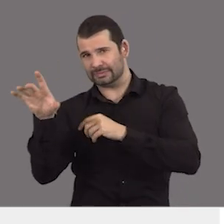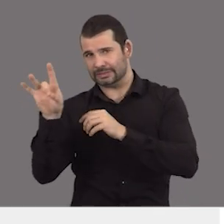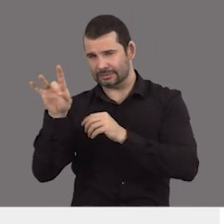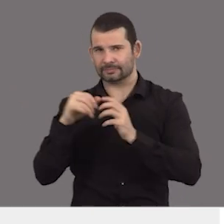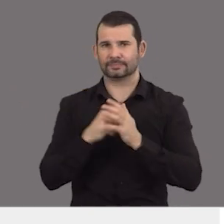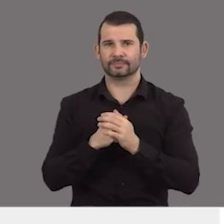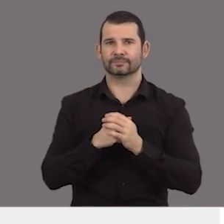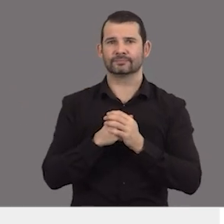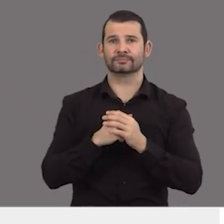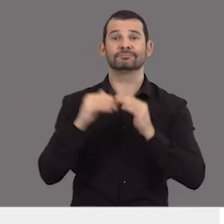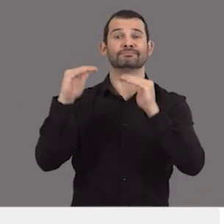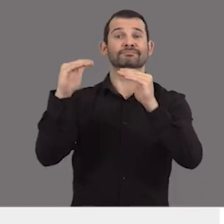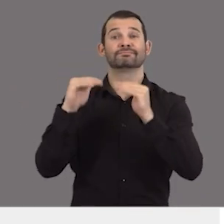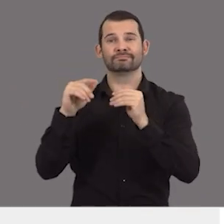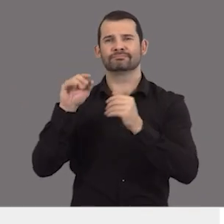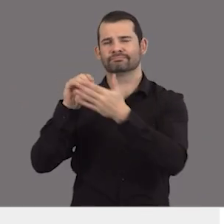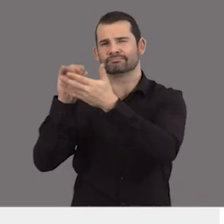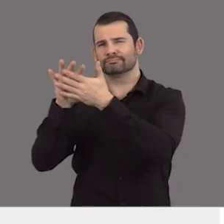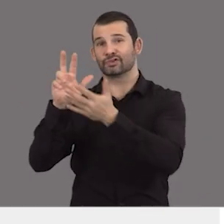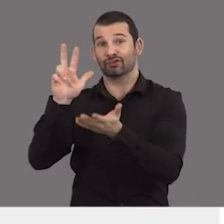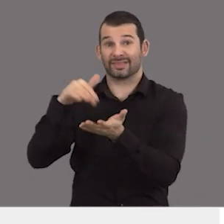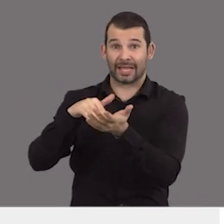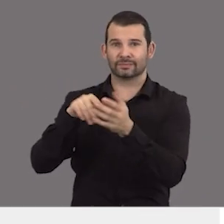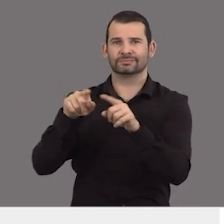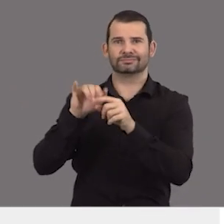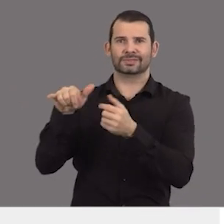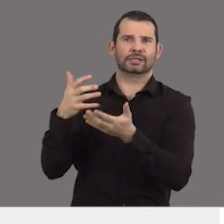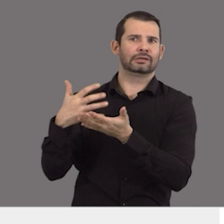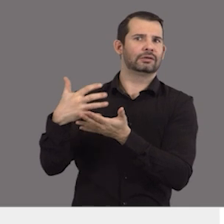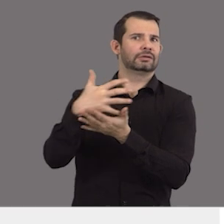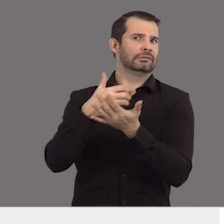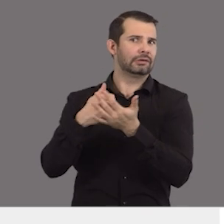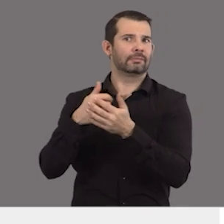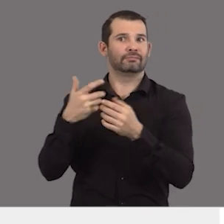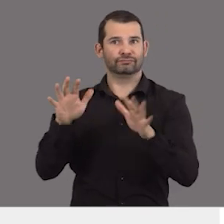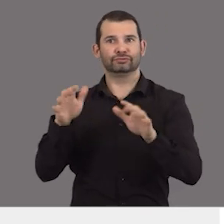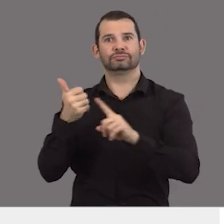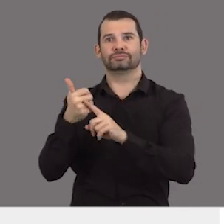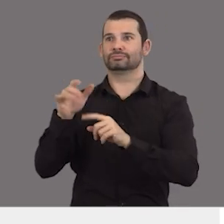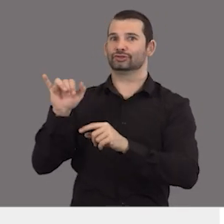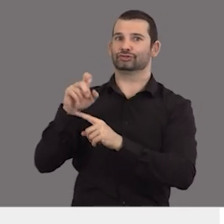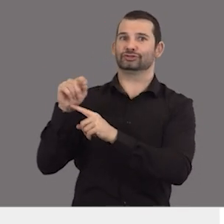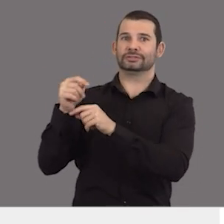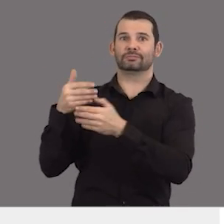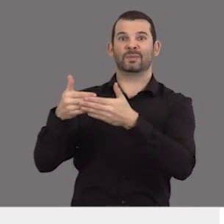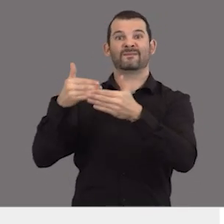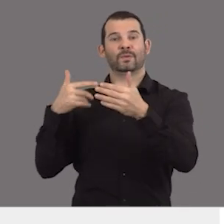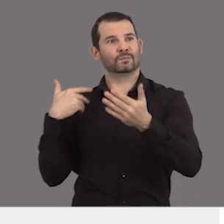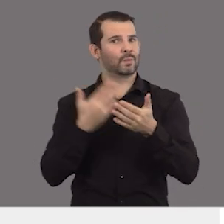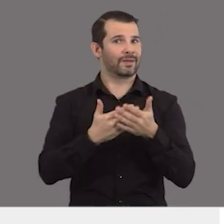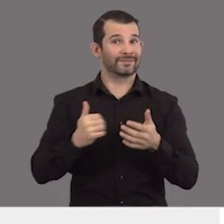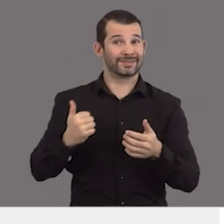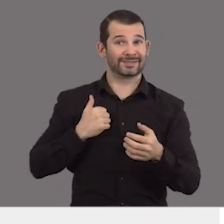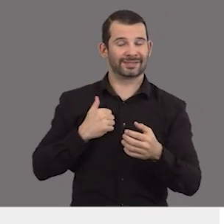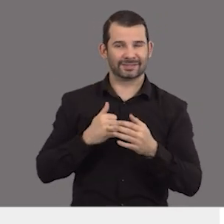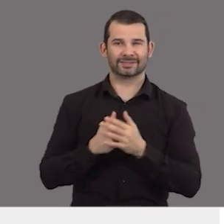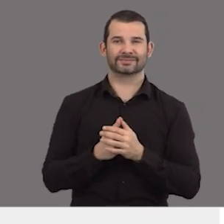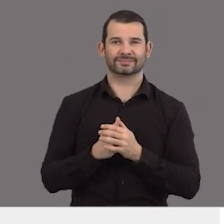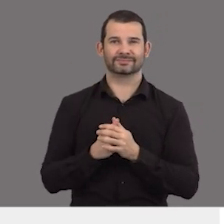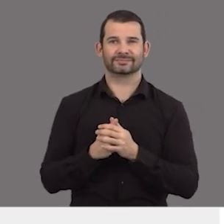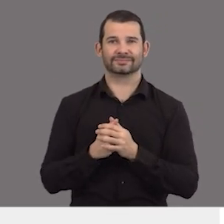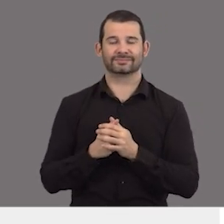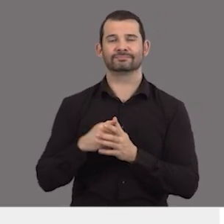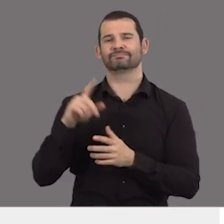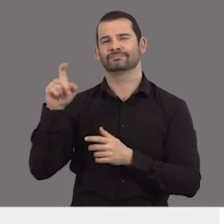menu. Then enter $3,000 as the income earned by Jeet prior to his arrival